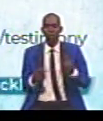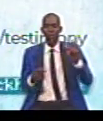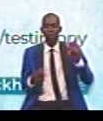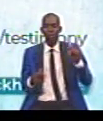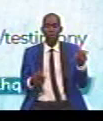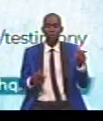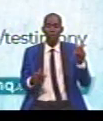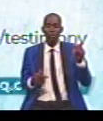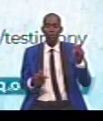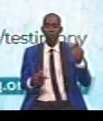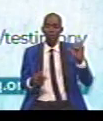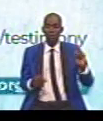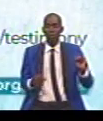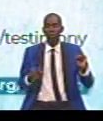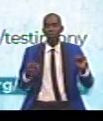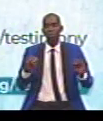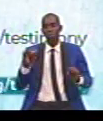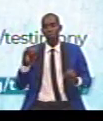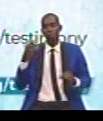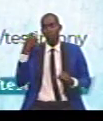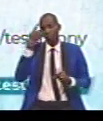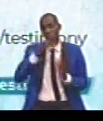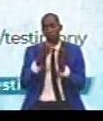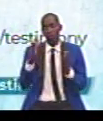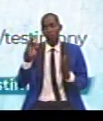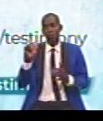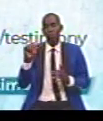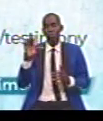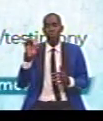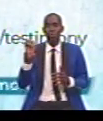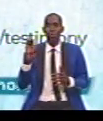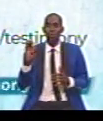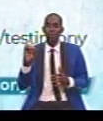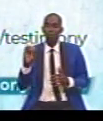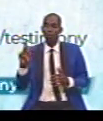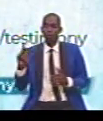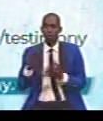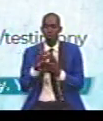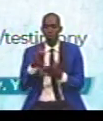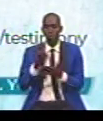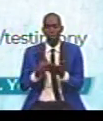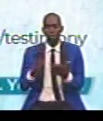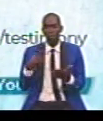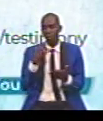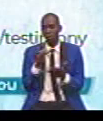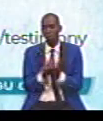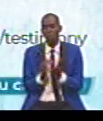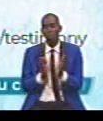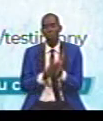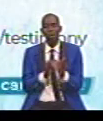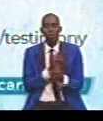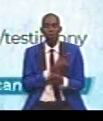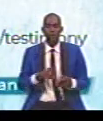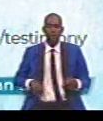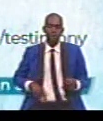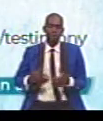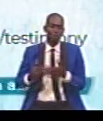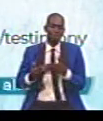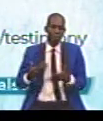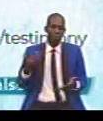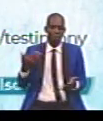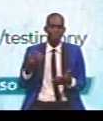one is from Okemute Shonui, and he says, "Praise the Lord. Earlier in the day, I had a